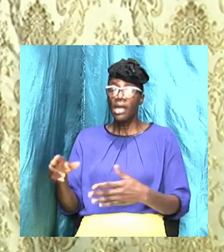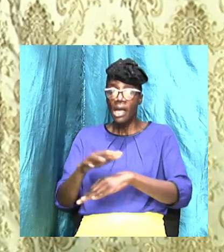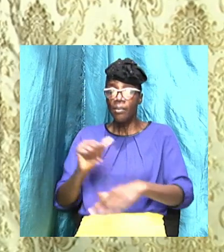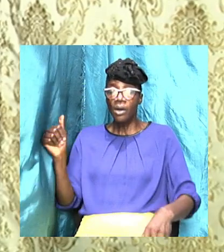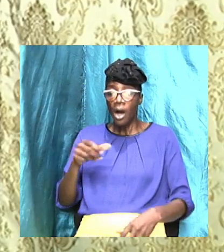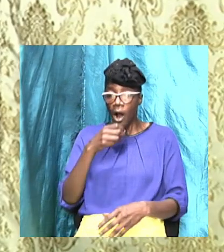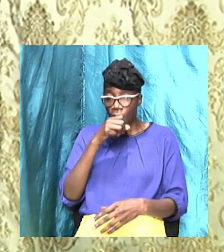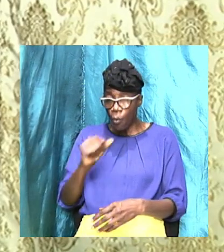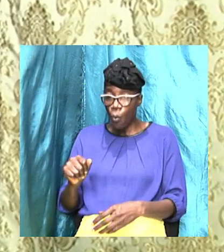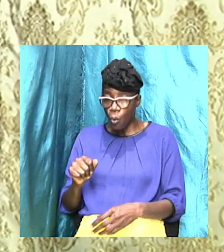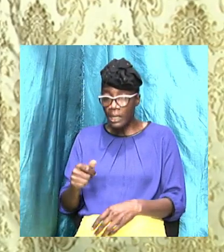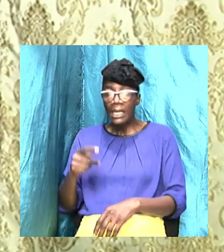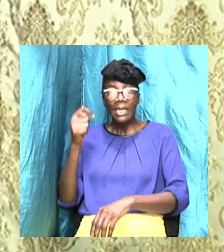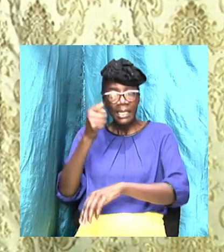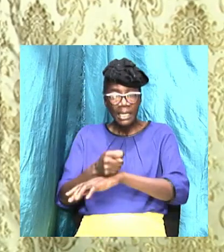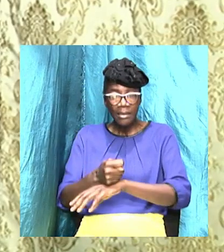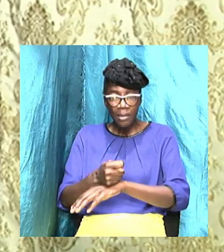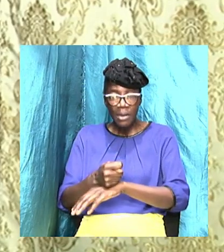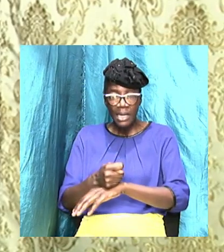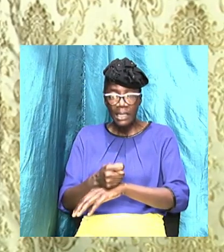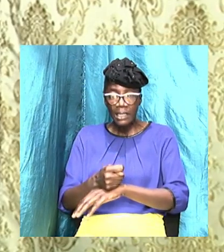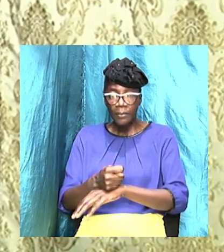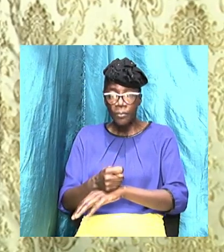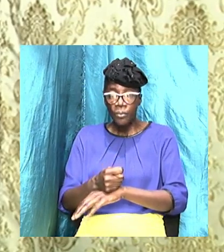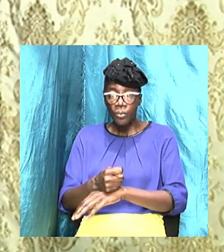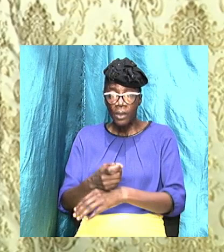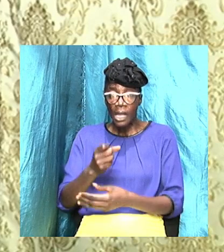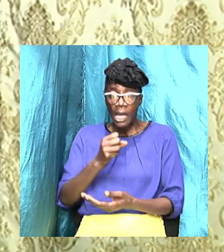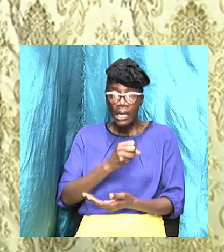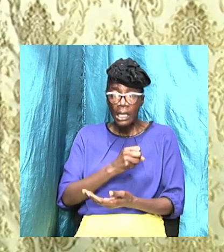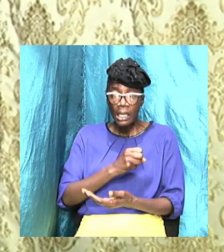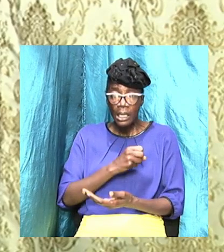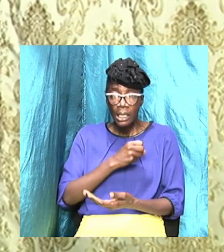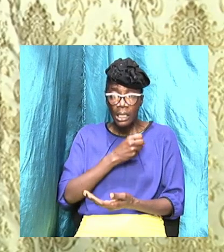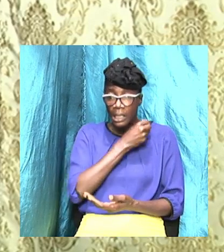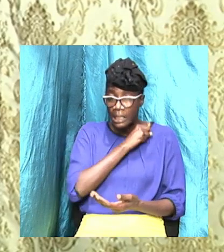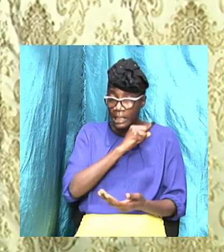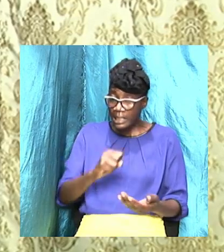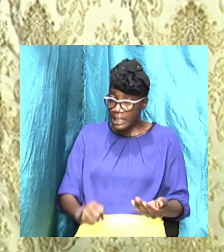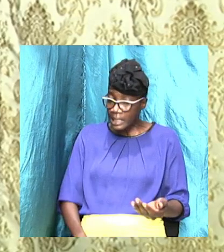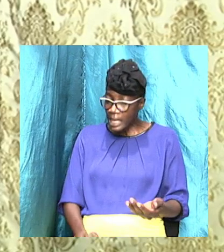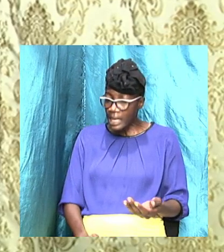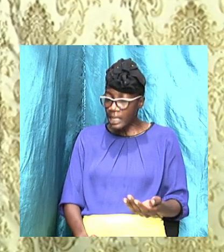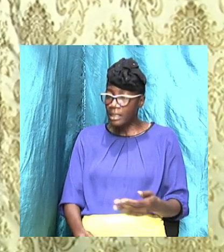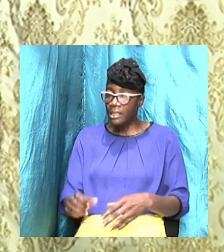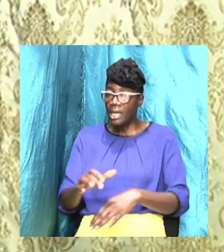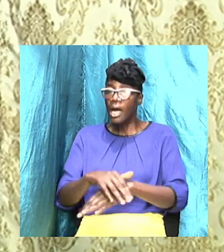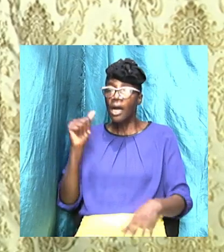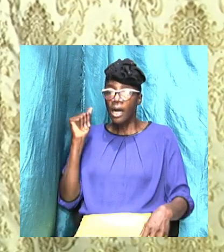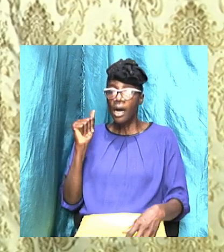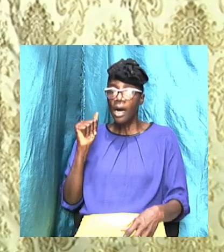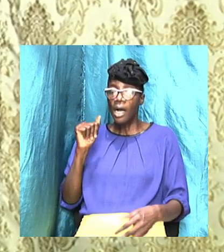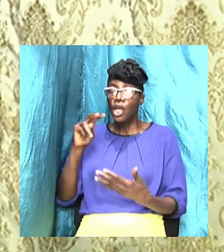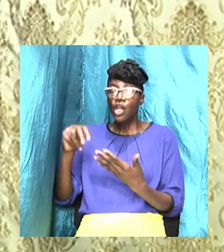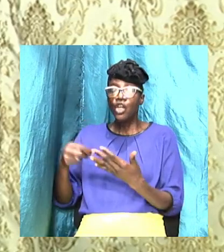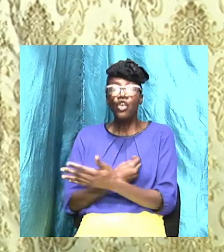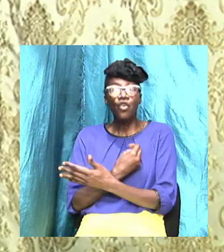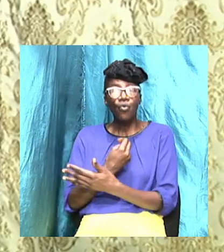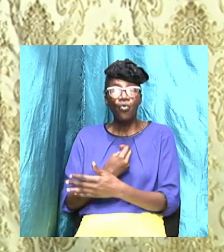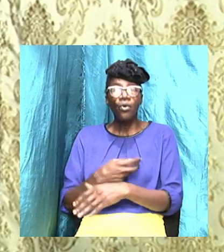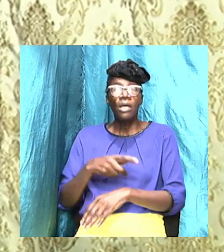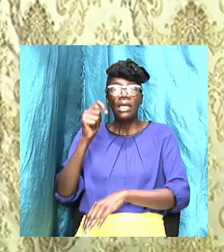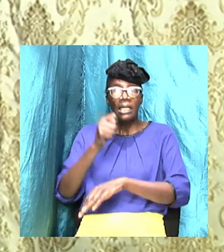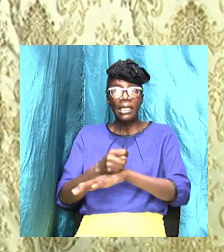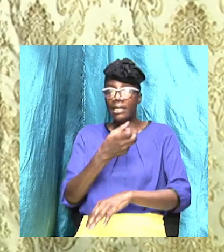saints to holiness, so it is that the New Testament saints are called to live